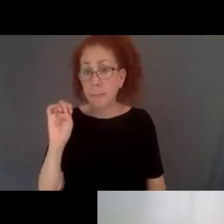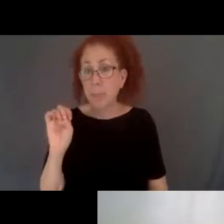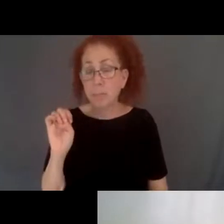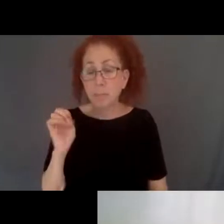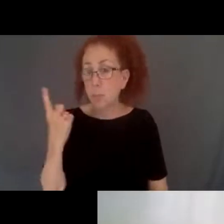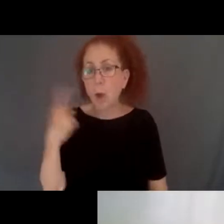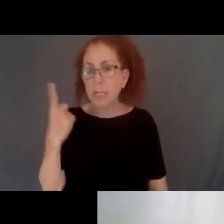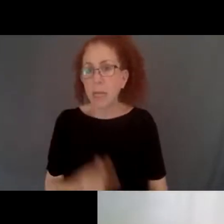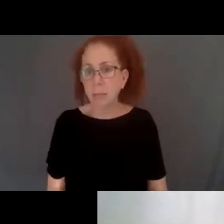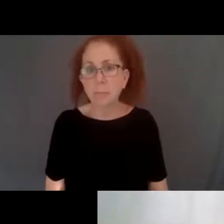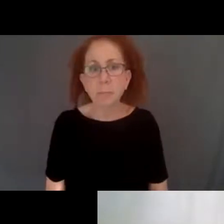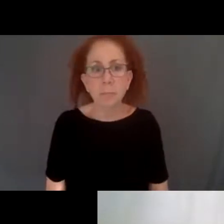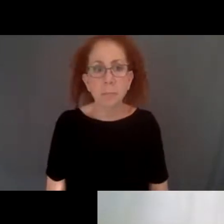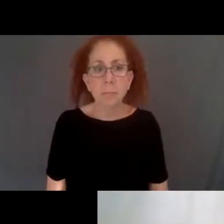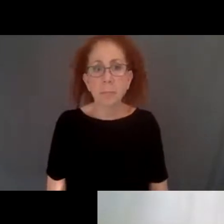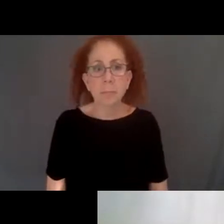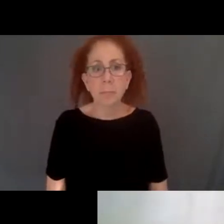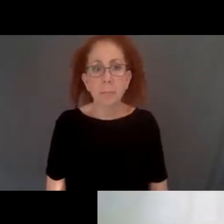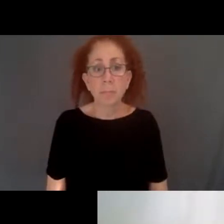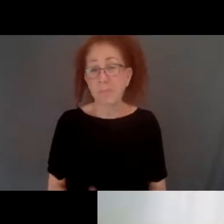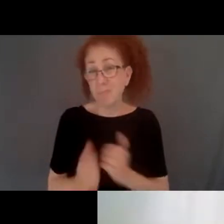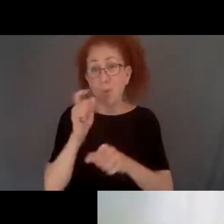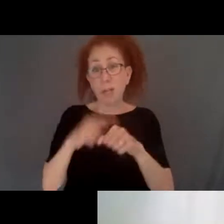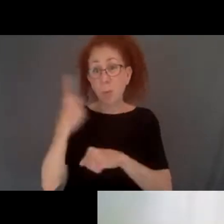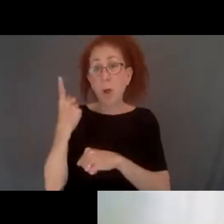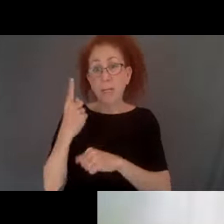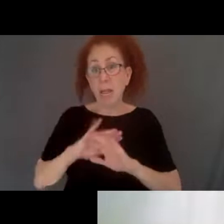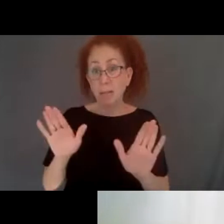turnaround. Its majority is the same day.